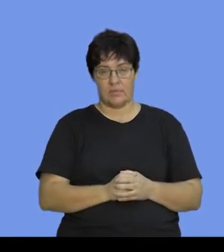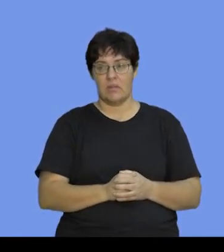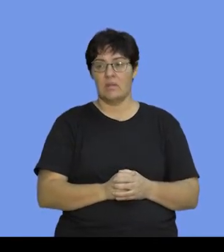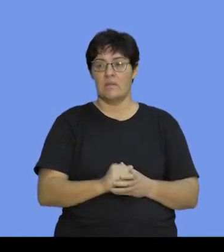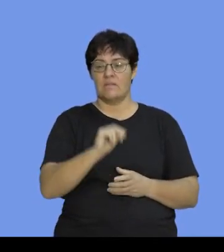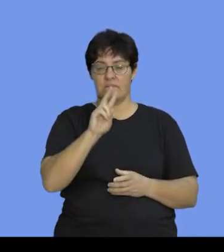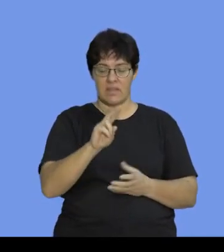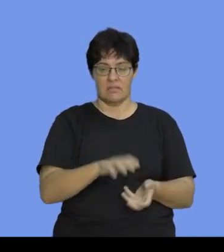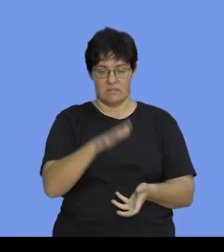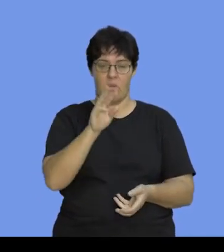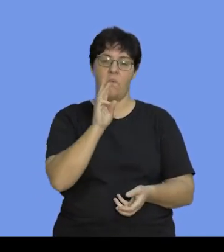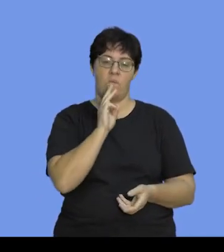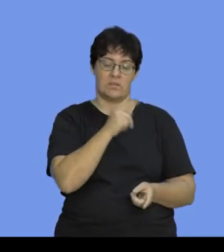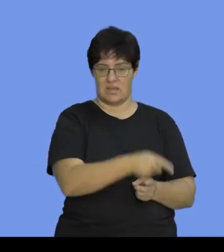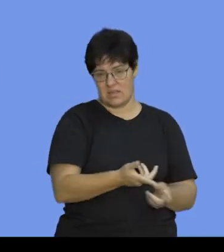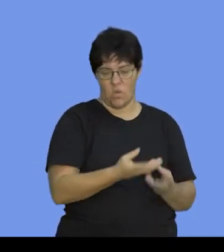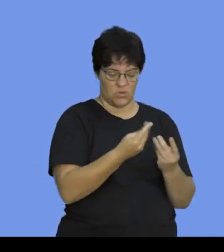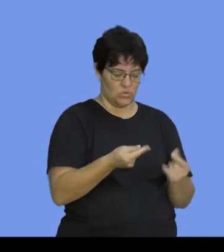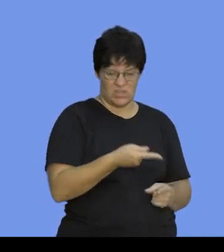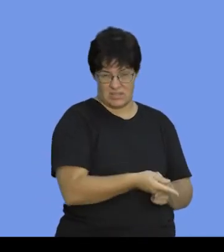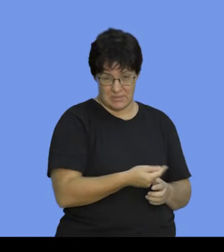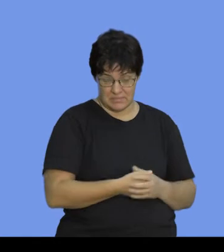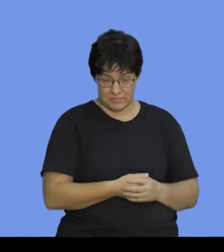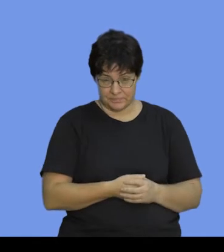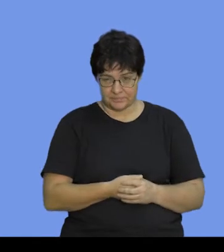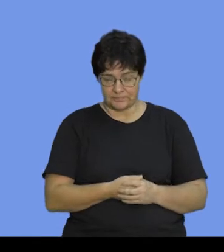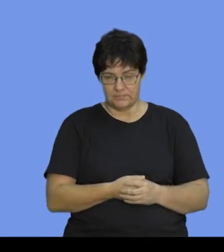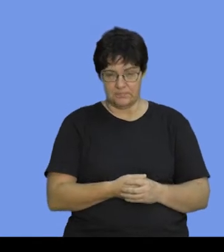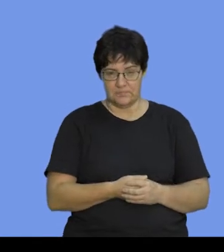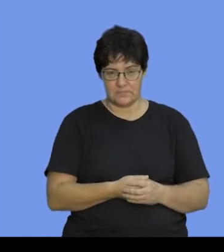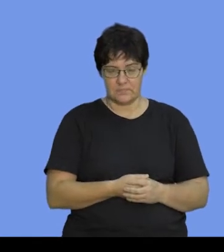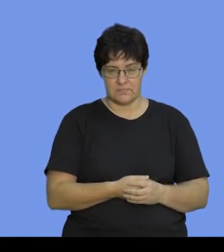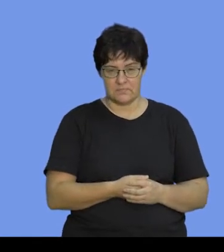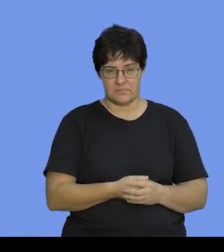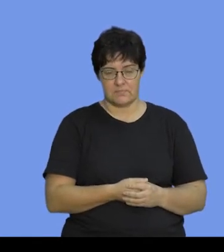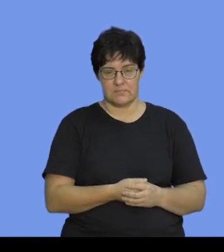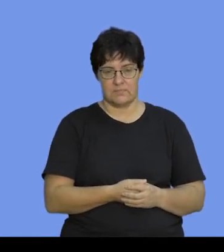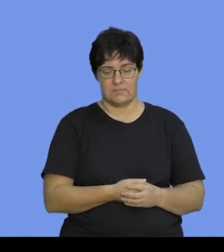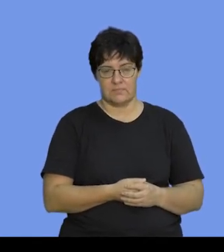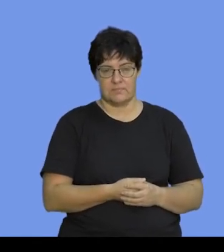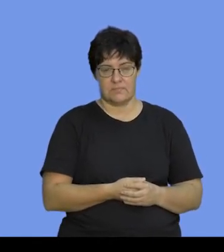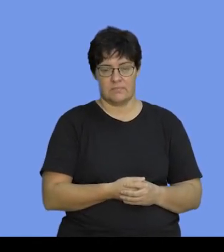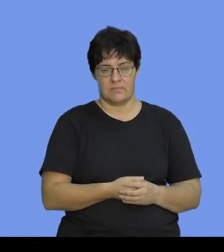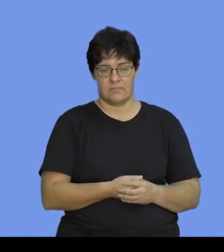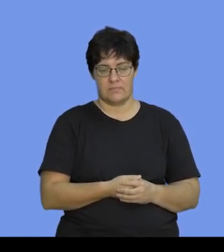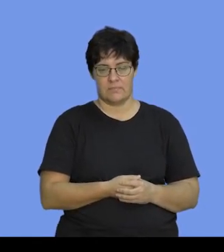V then represents the volume of the actual solution. Okay, right. Okay, now